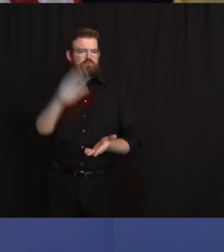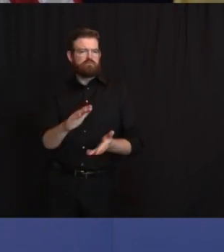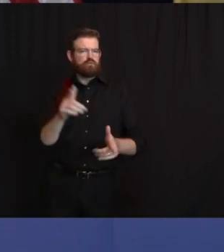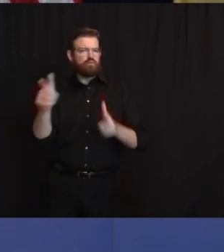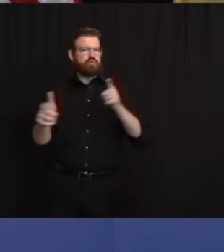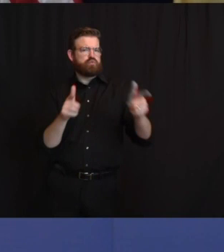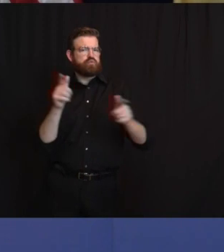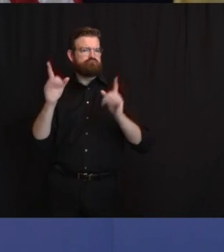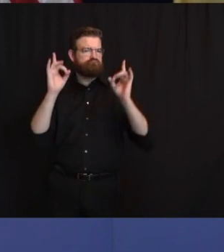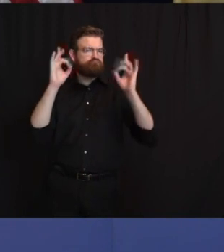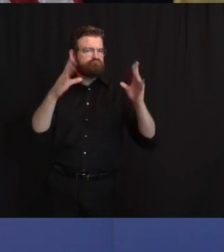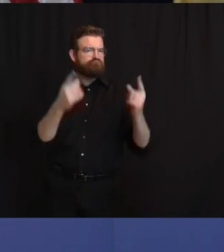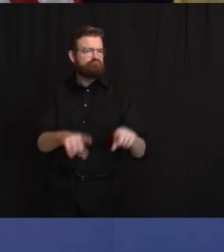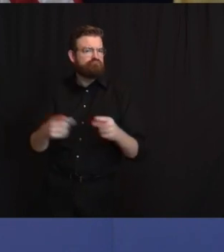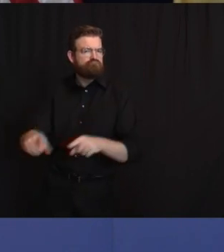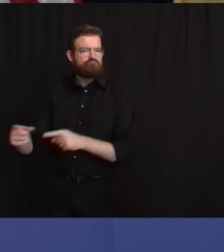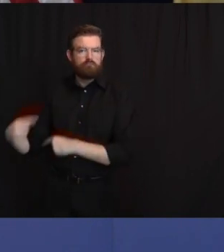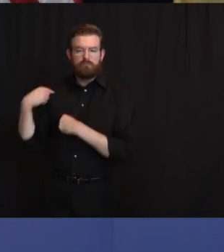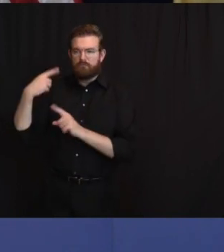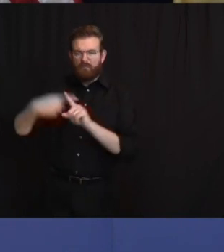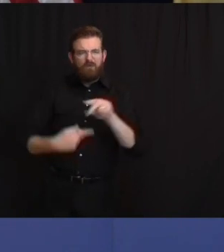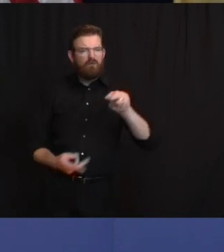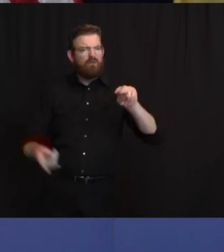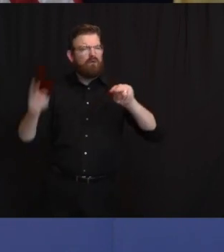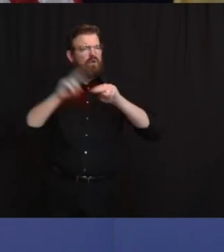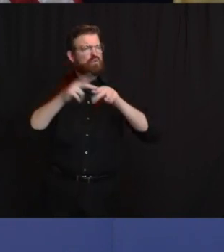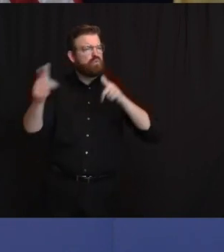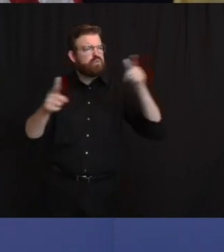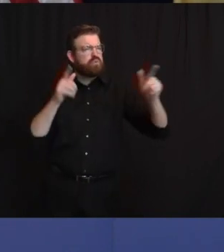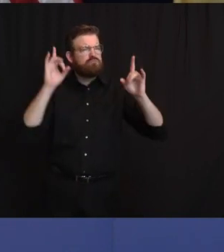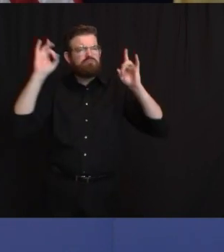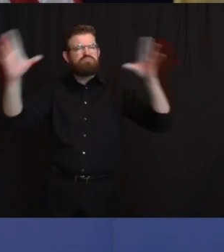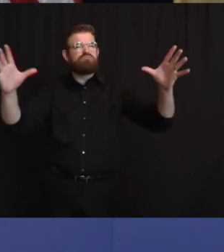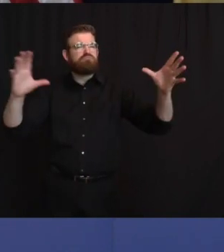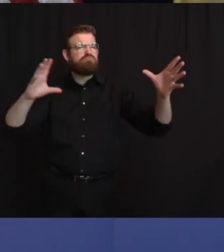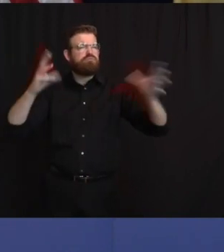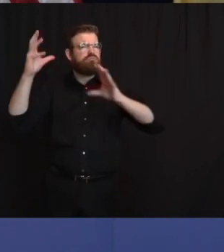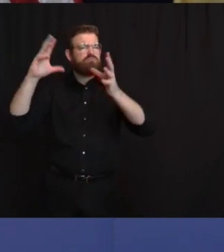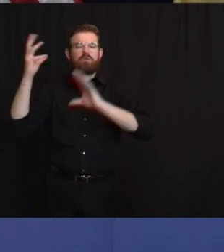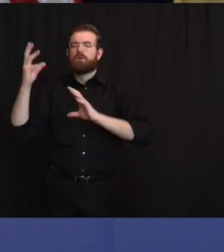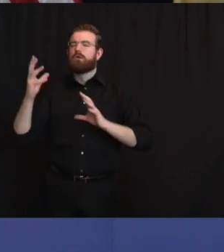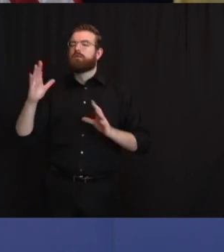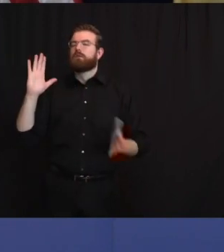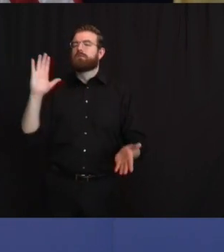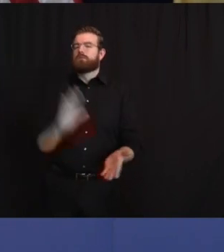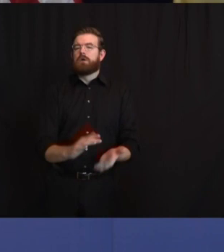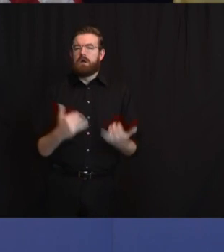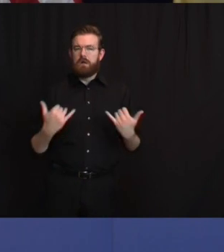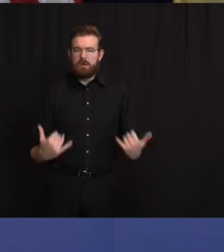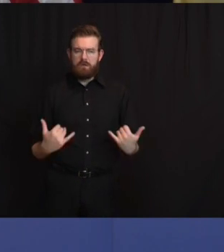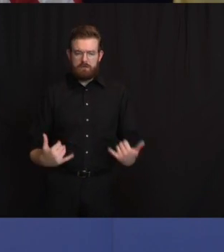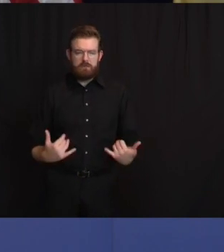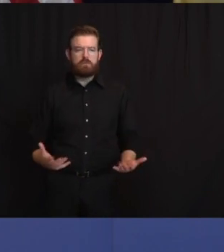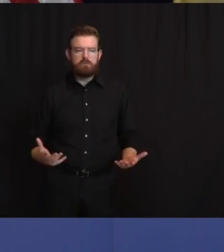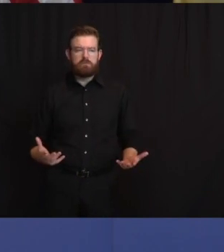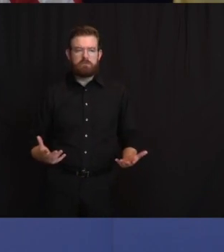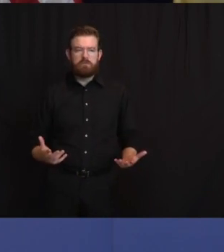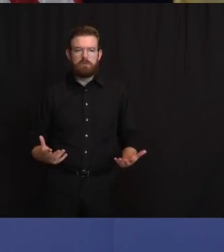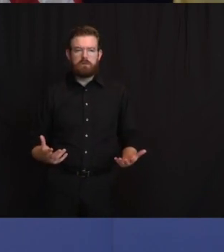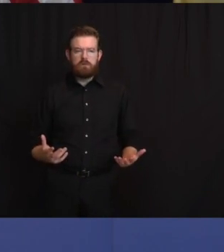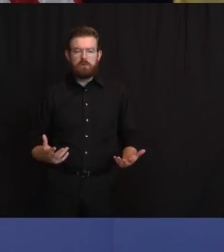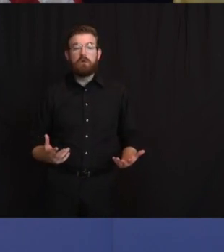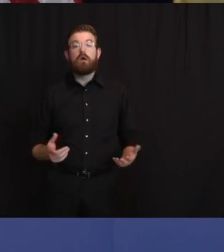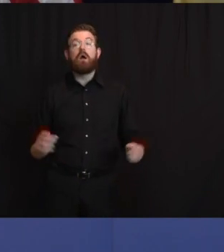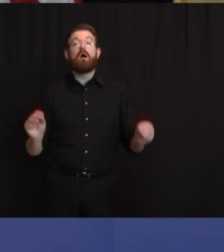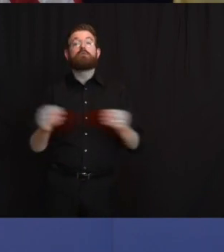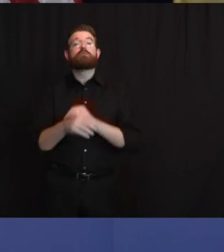the past month. I know the governor mentioned it. The Office of Emergency Management's also monitoring the